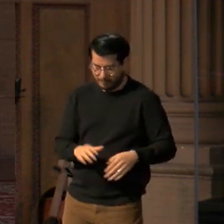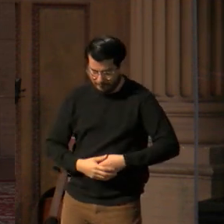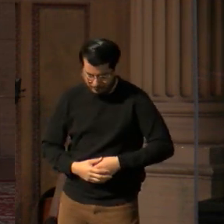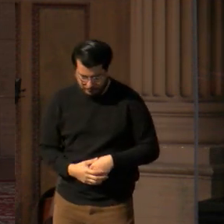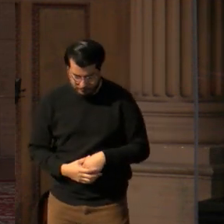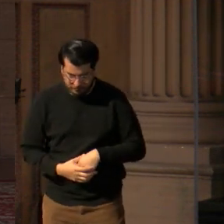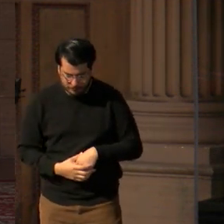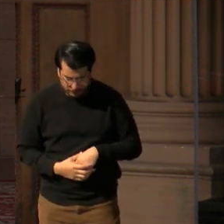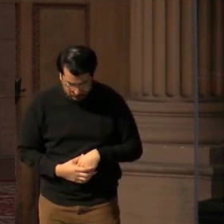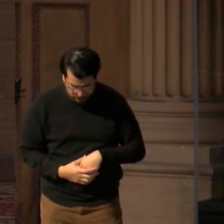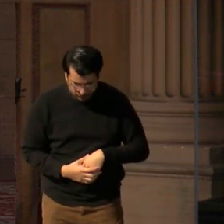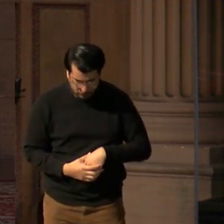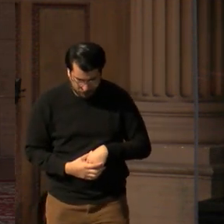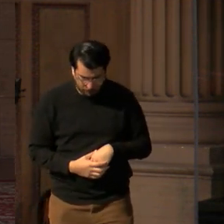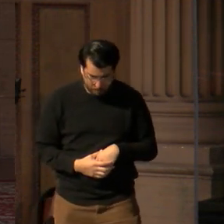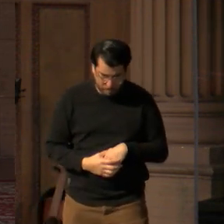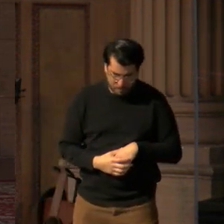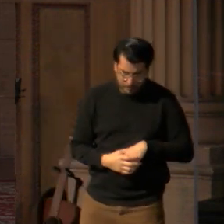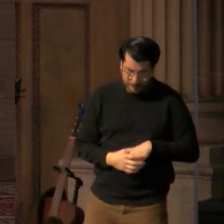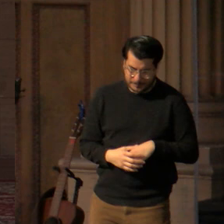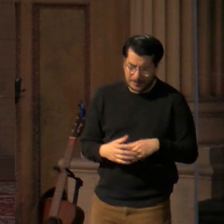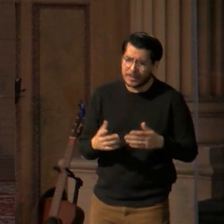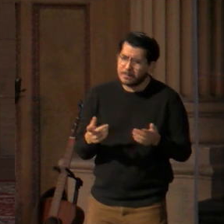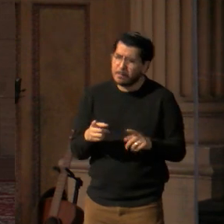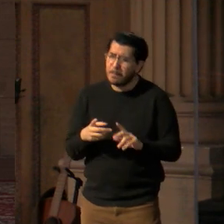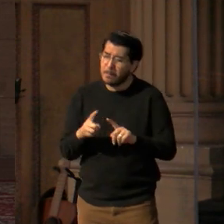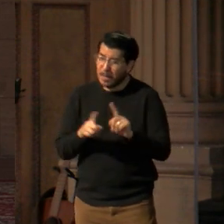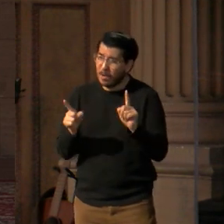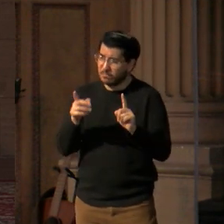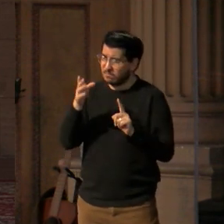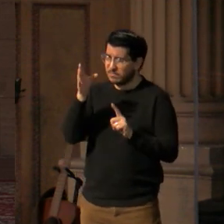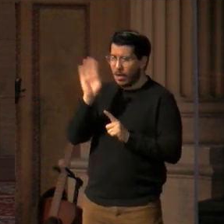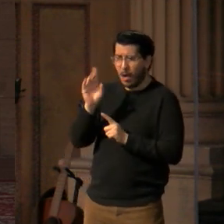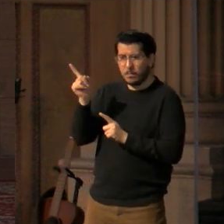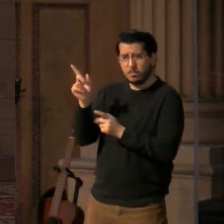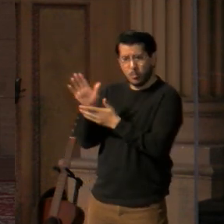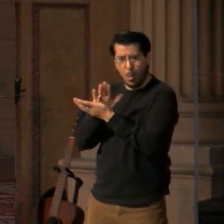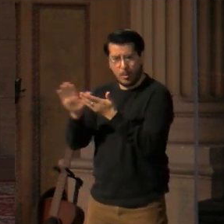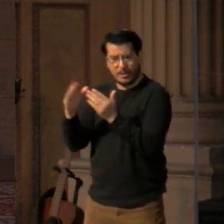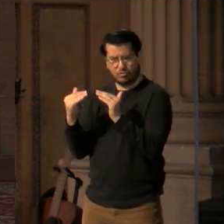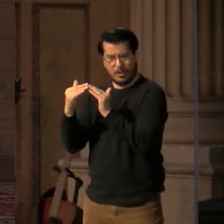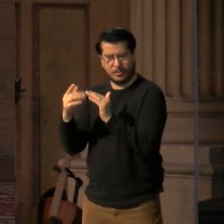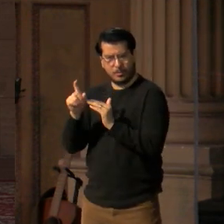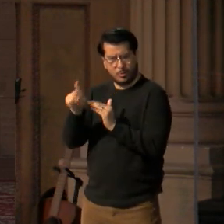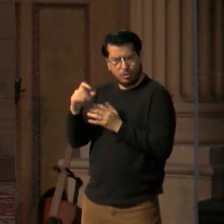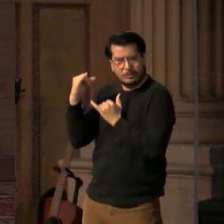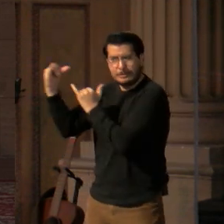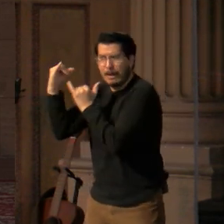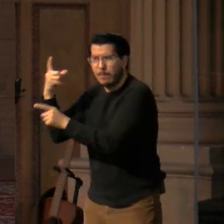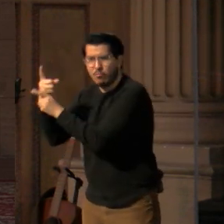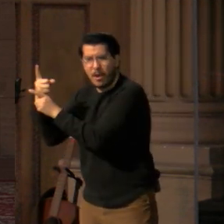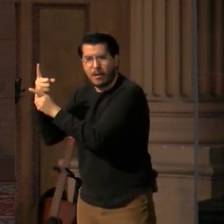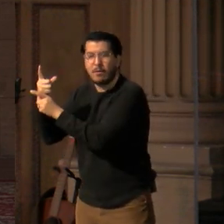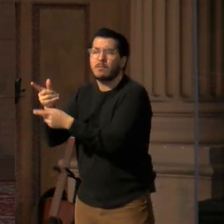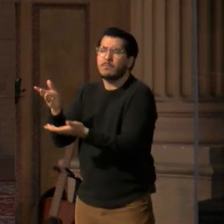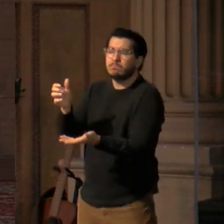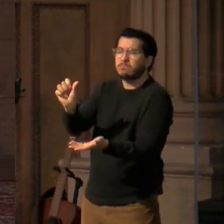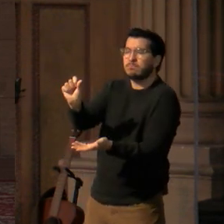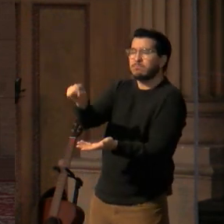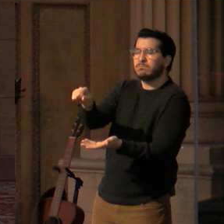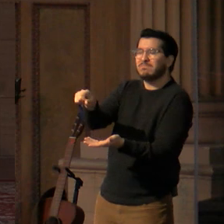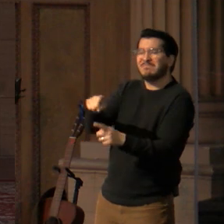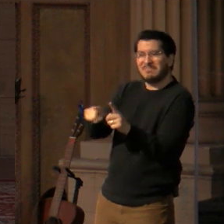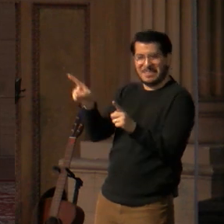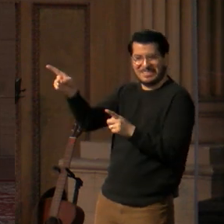You think, well, I mean, but isn't God holy? Isn't he just? He is, and even he is